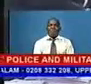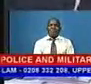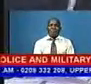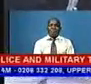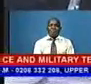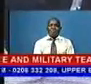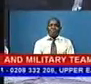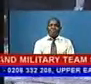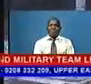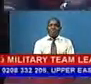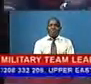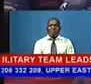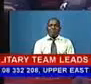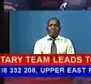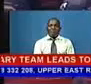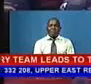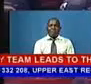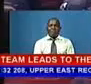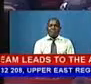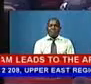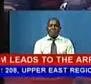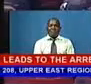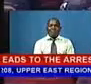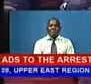I don't know how that does.